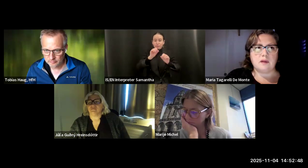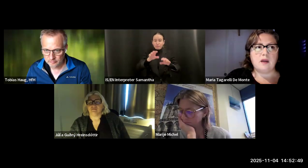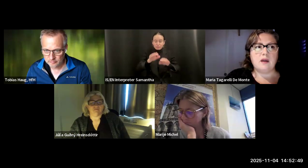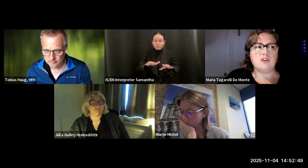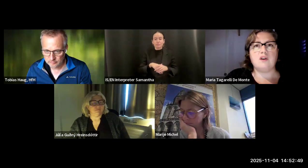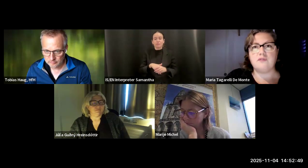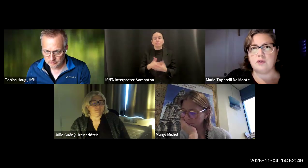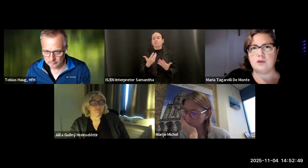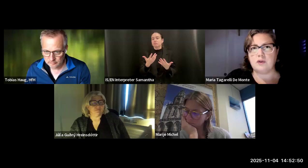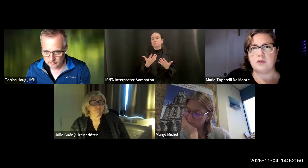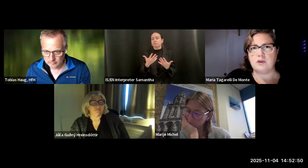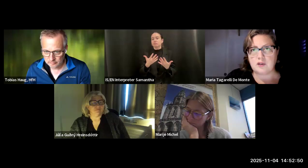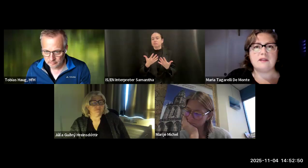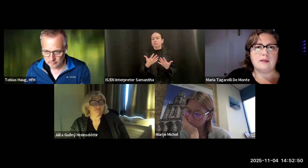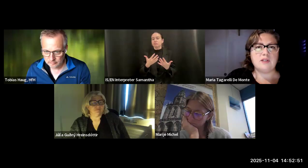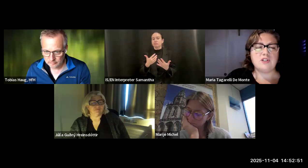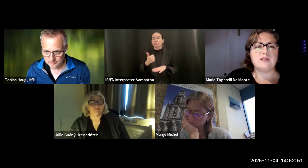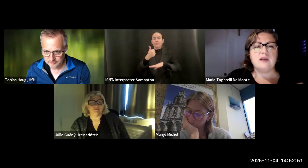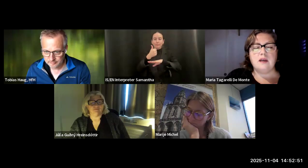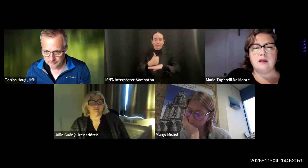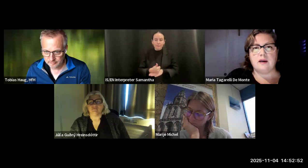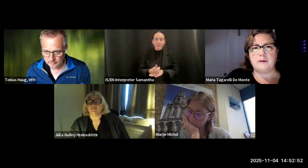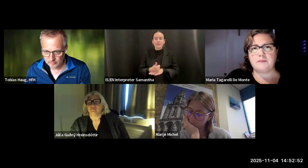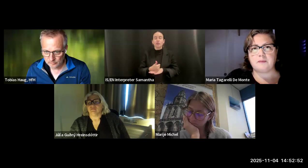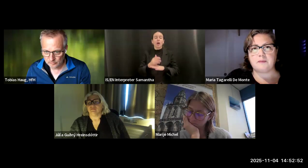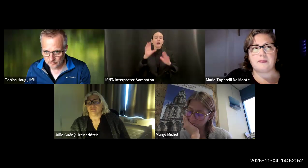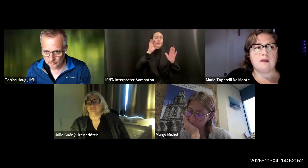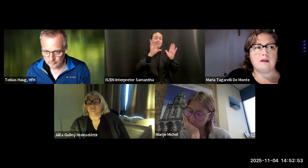on nonverbal contents like images,